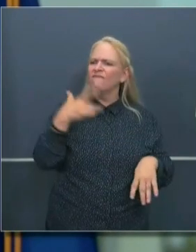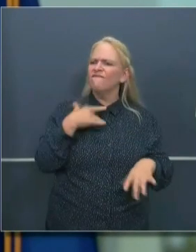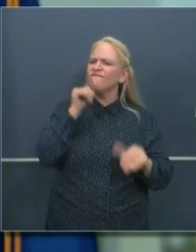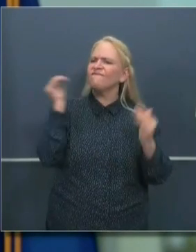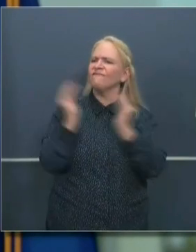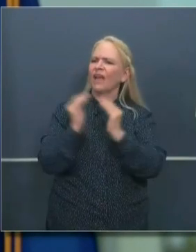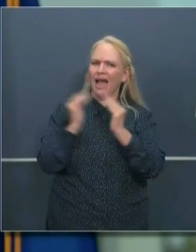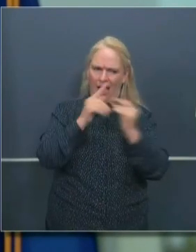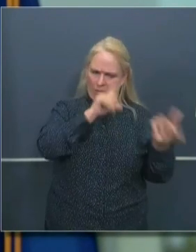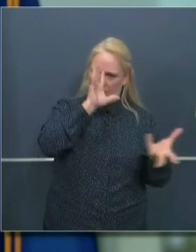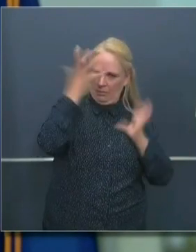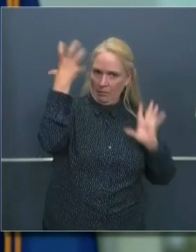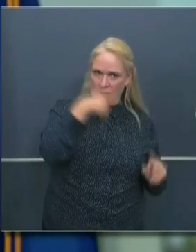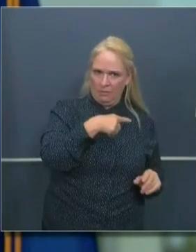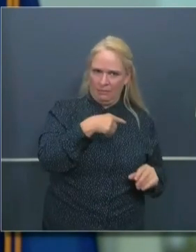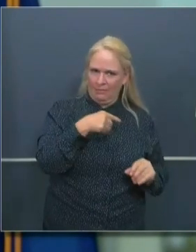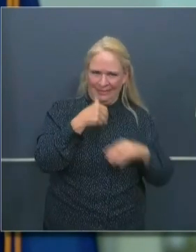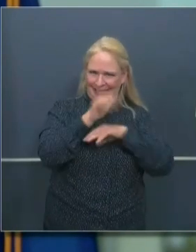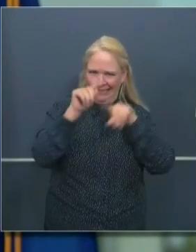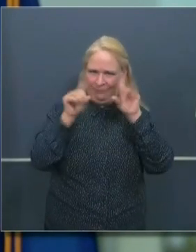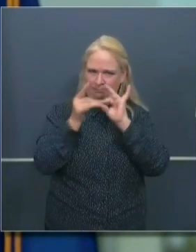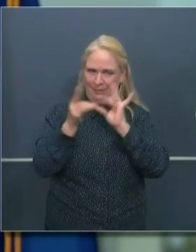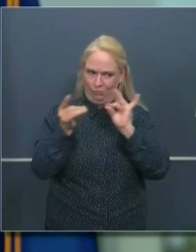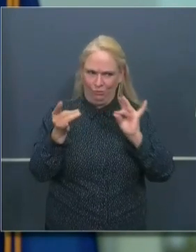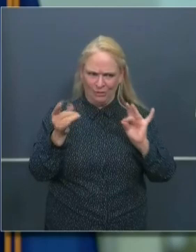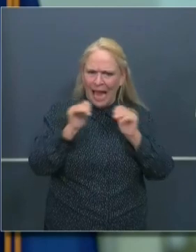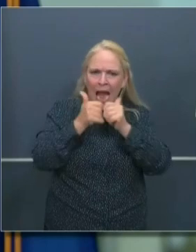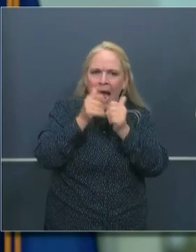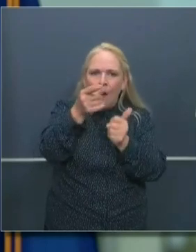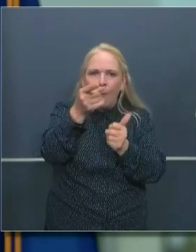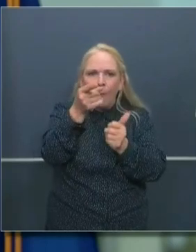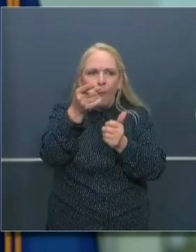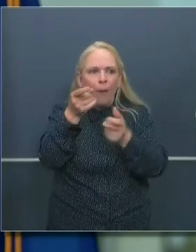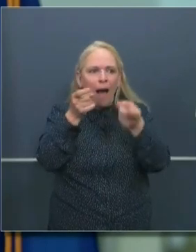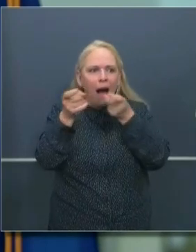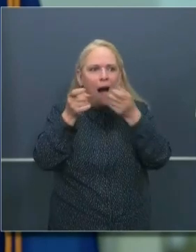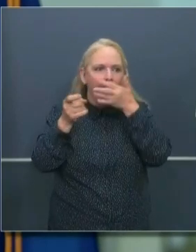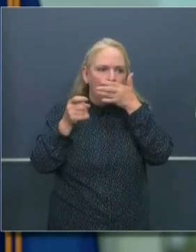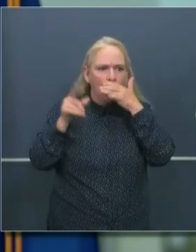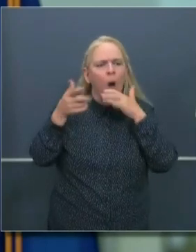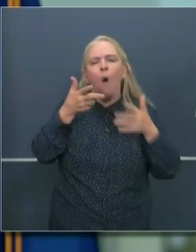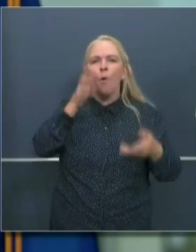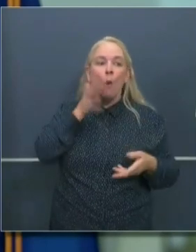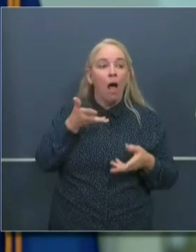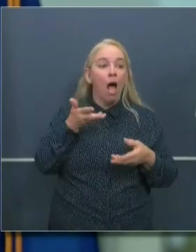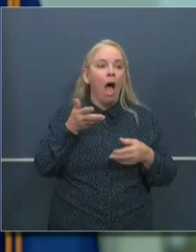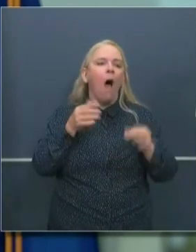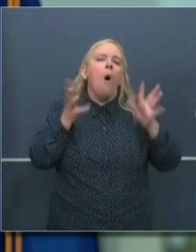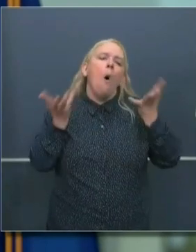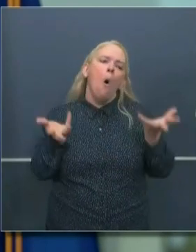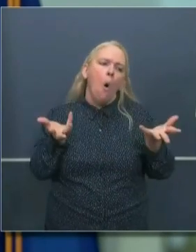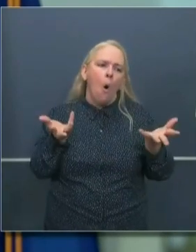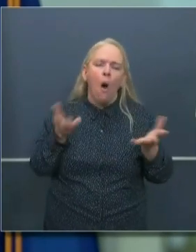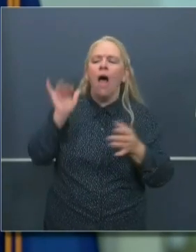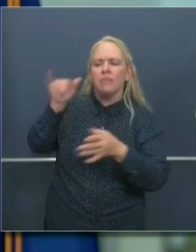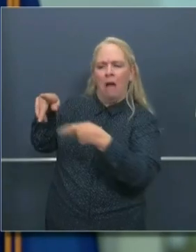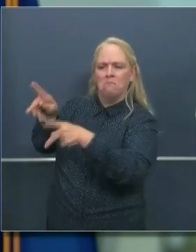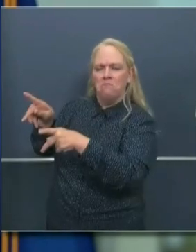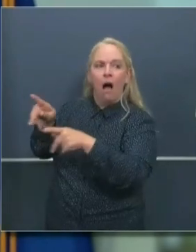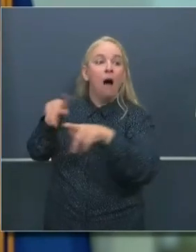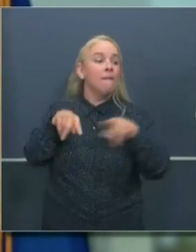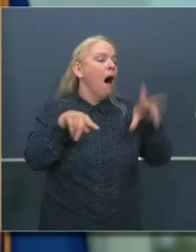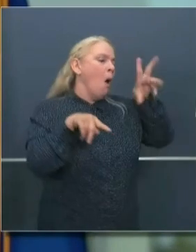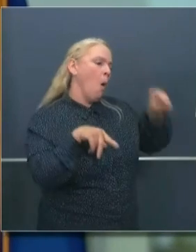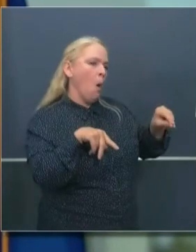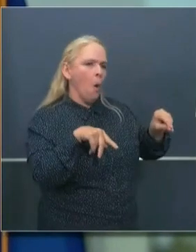you explain, they see that as selective enforcement, preferential treatment given based on political persuasion. Can you explain